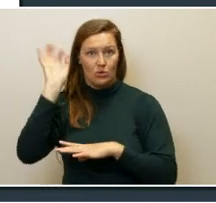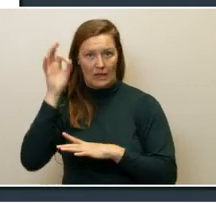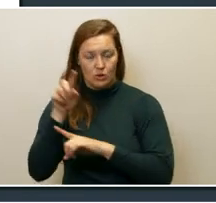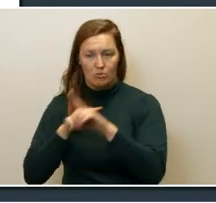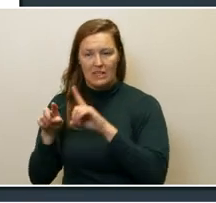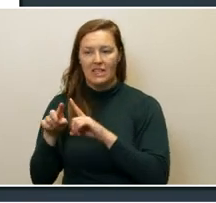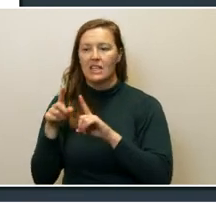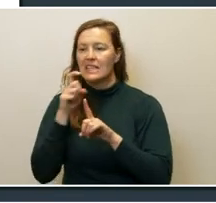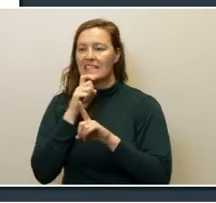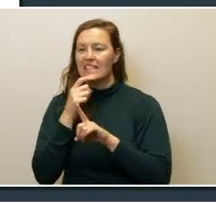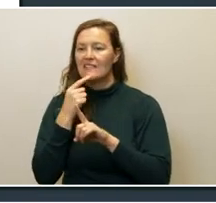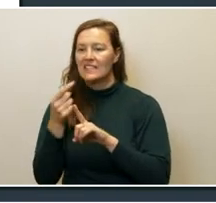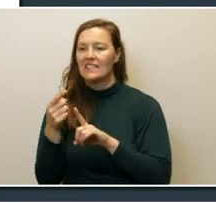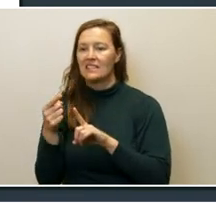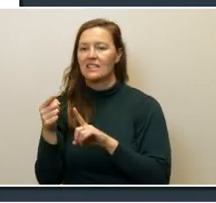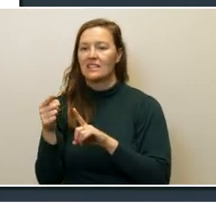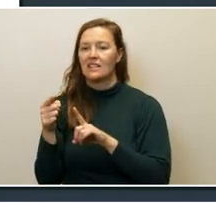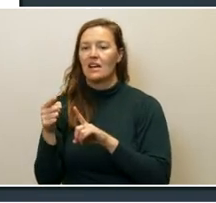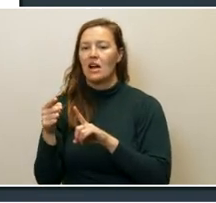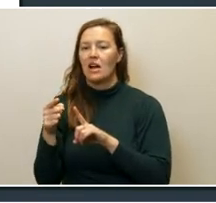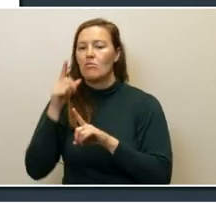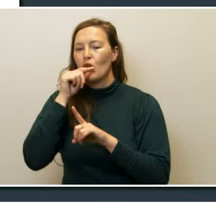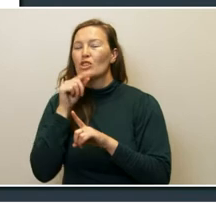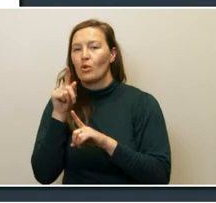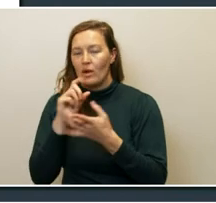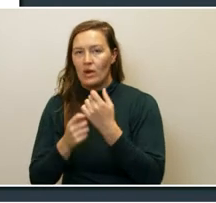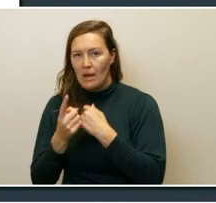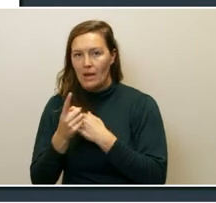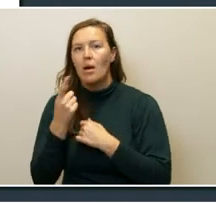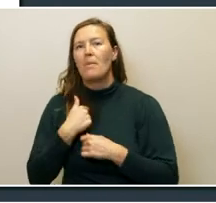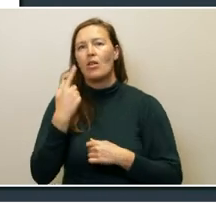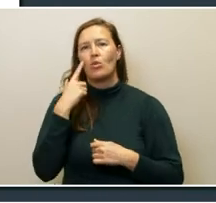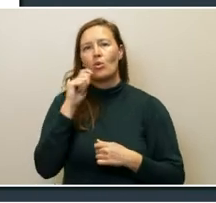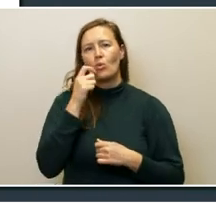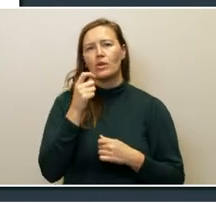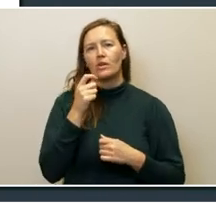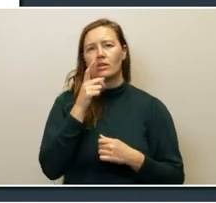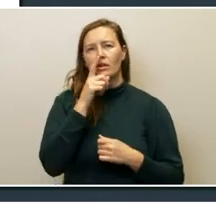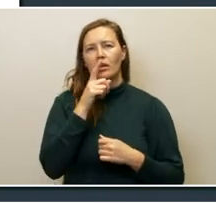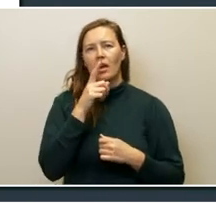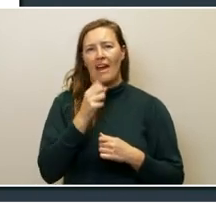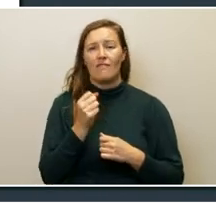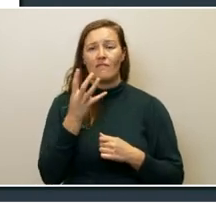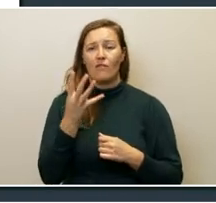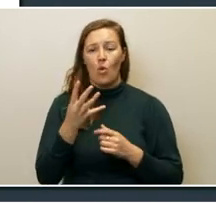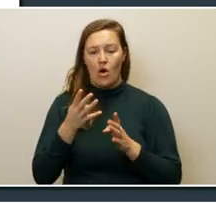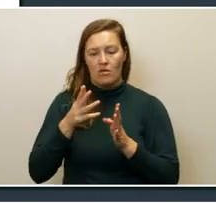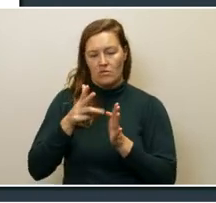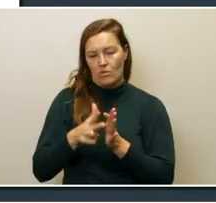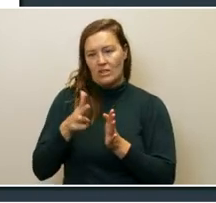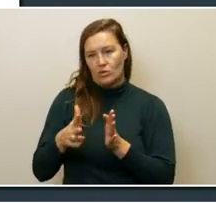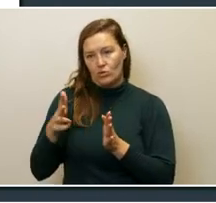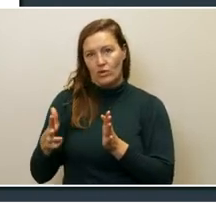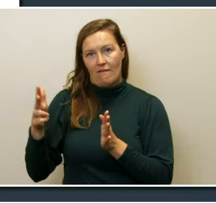had hinted at that, but we thought there would be, at least we might be able to get away with 4 wide, which